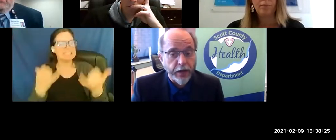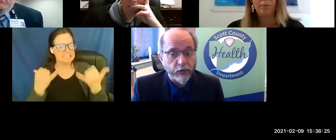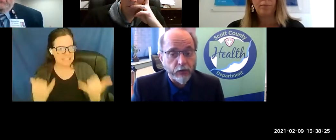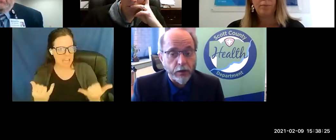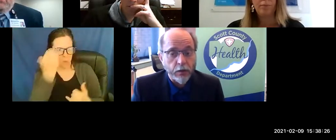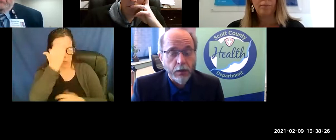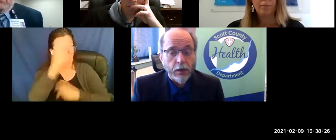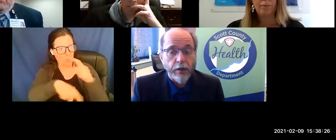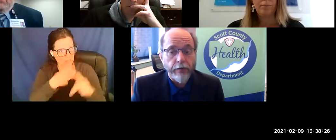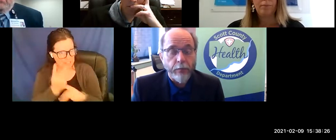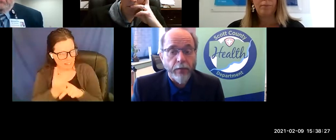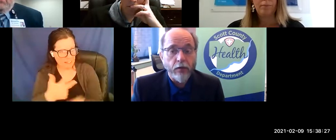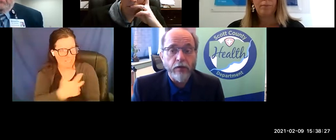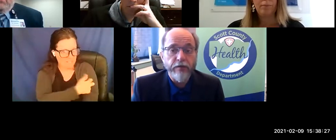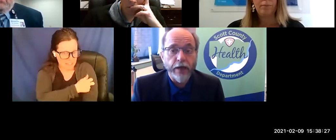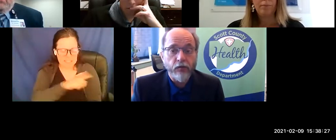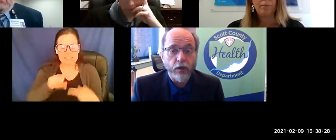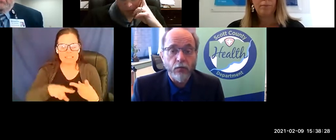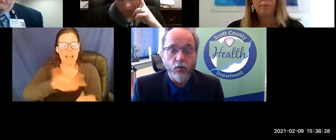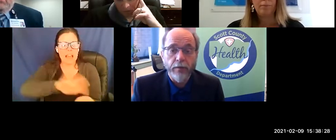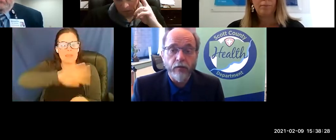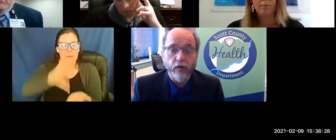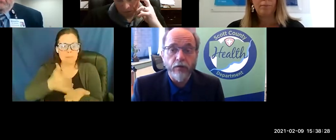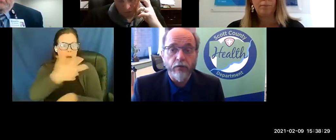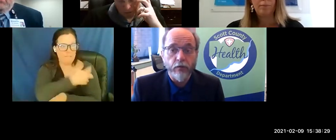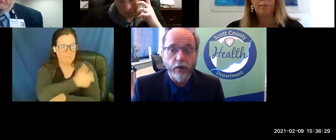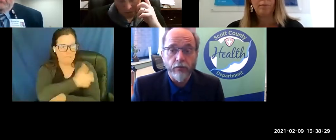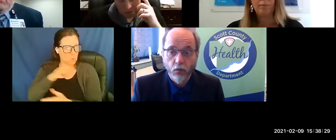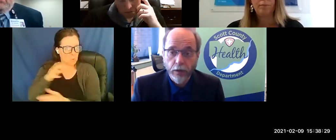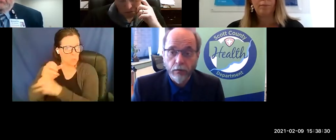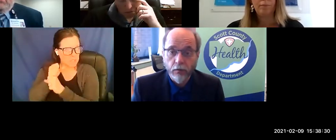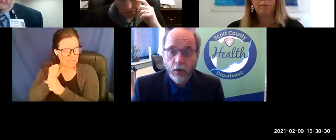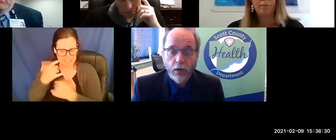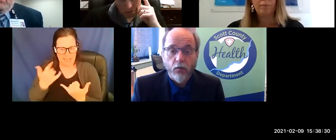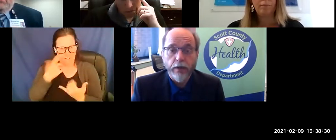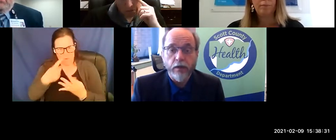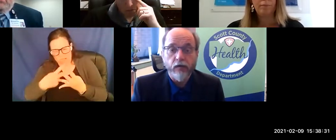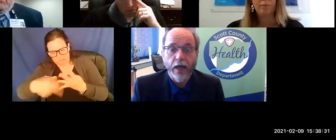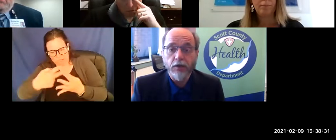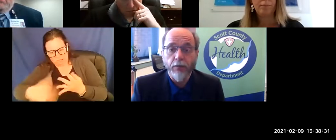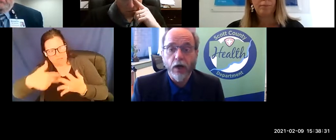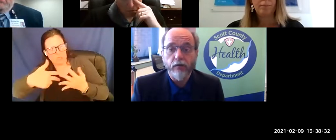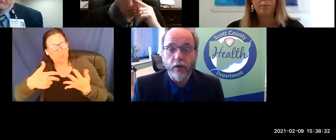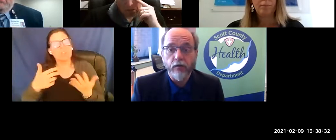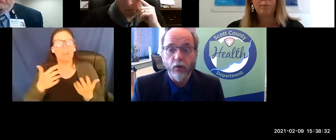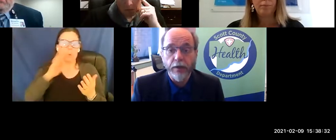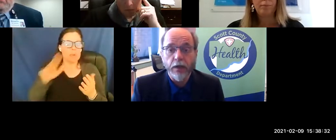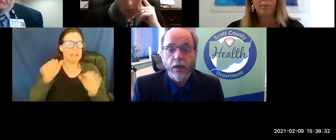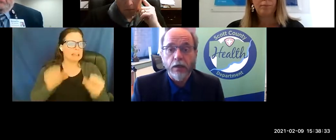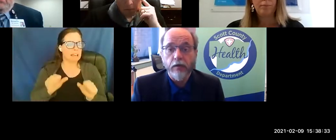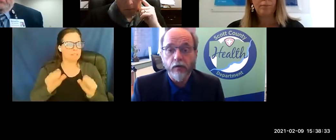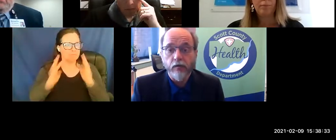of vaccine and the amount of vaccine we'll be receiving for several weeks, we can establish a process that will